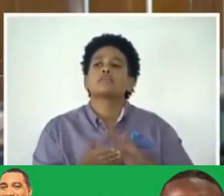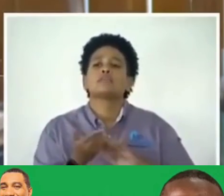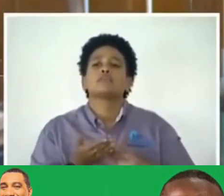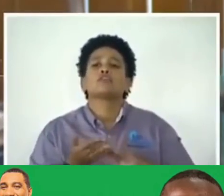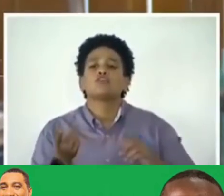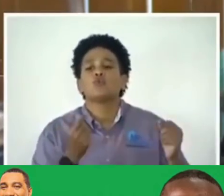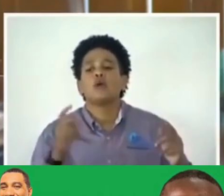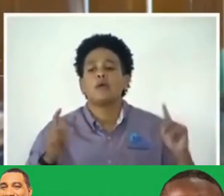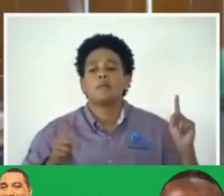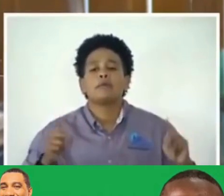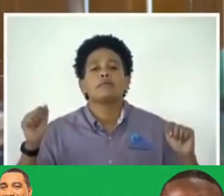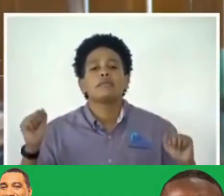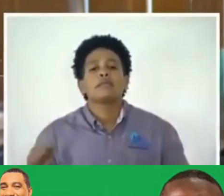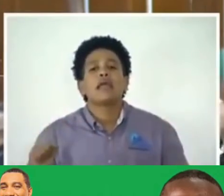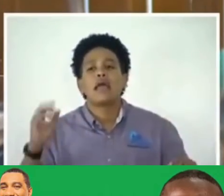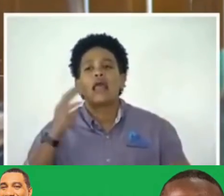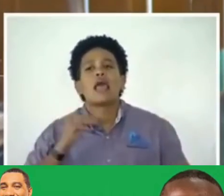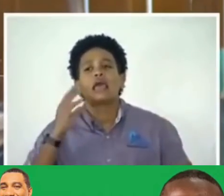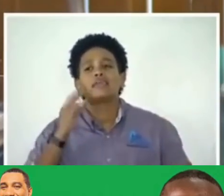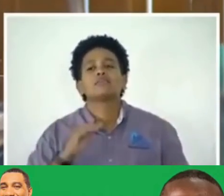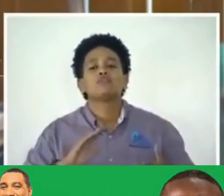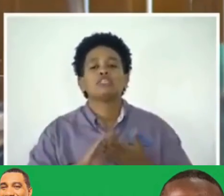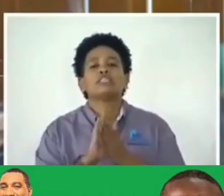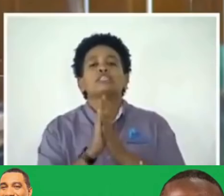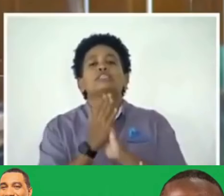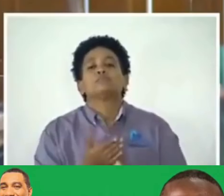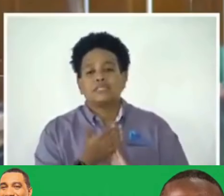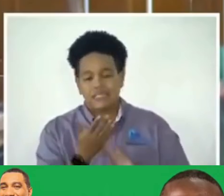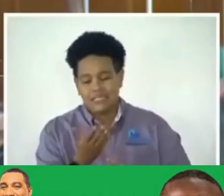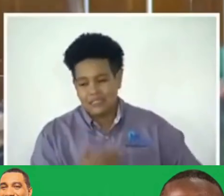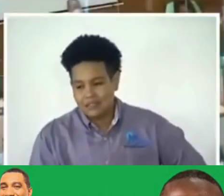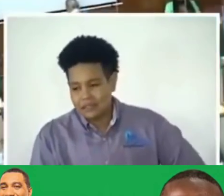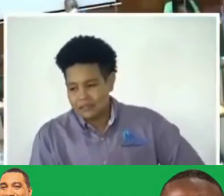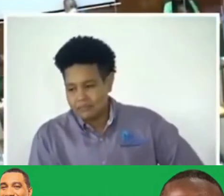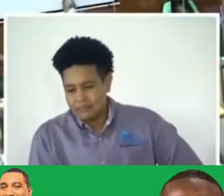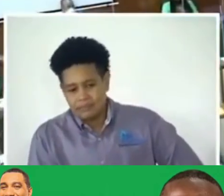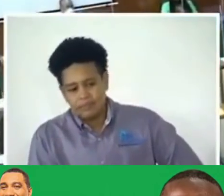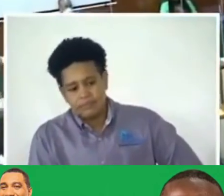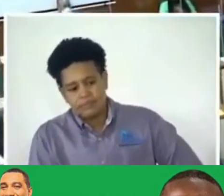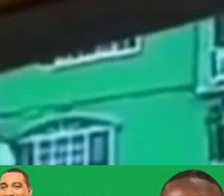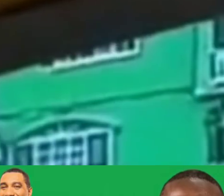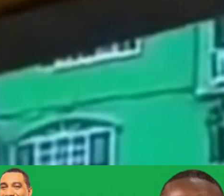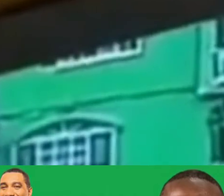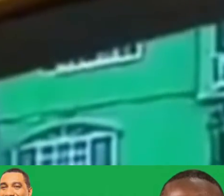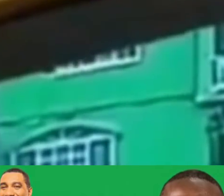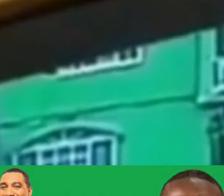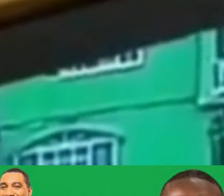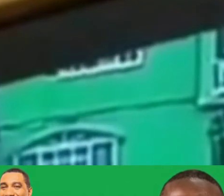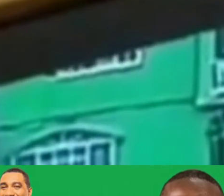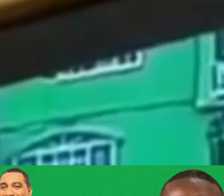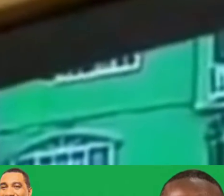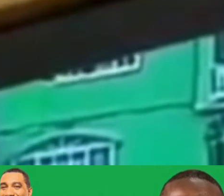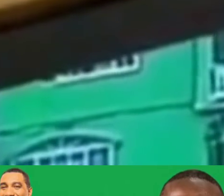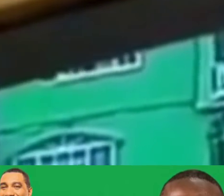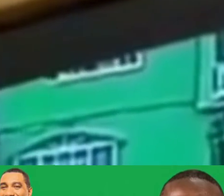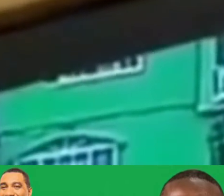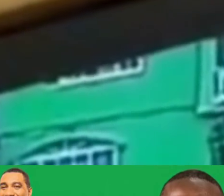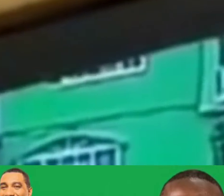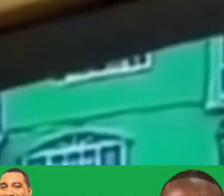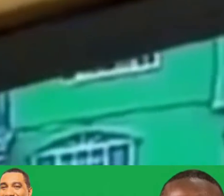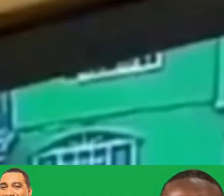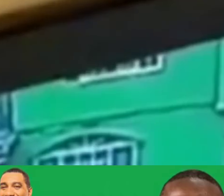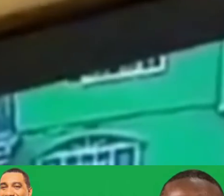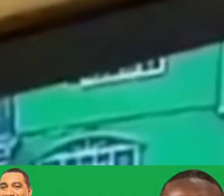it to the end because it was so hurtful. Calls this afternoon to the General Secretary of the Jamaica Labour Party, Dr. Horace Chang, and his